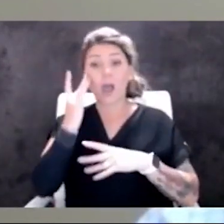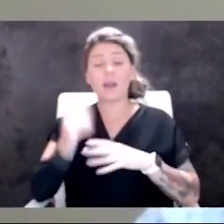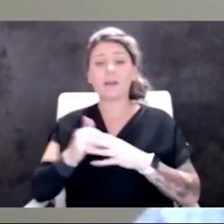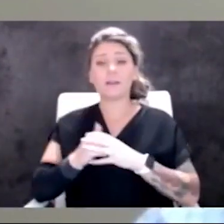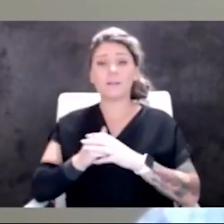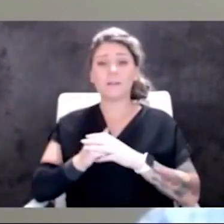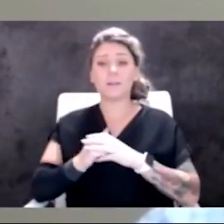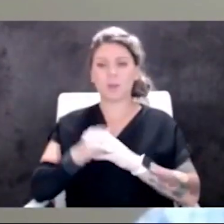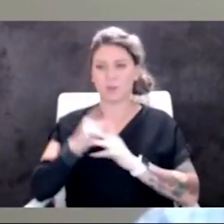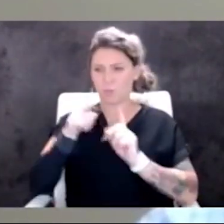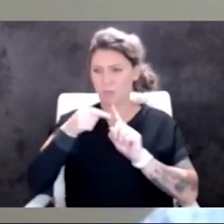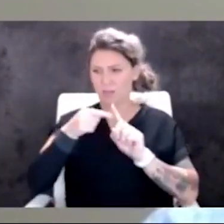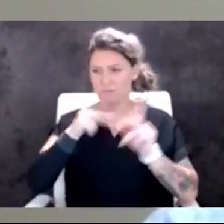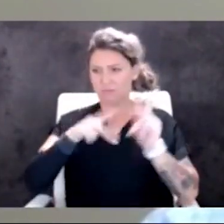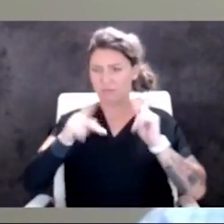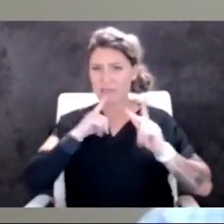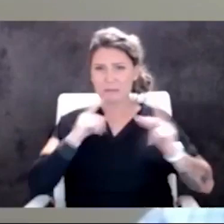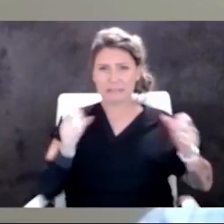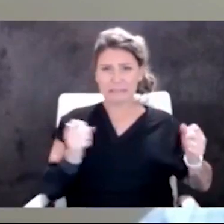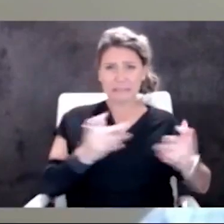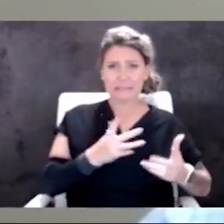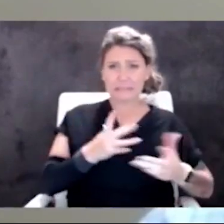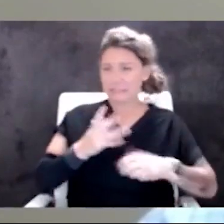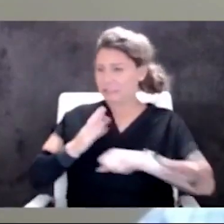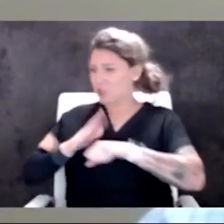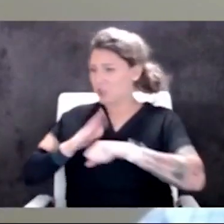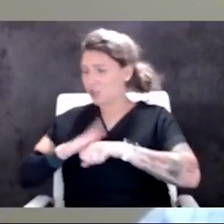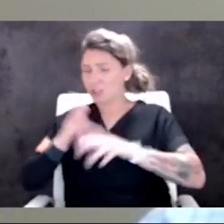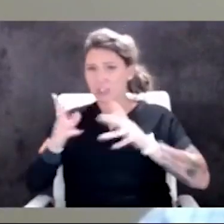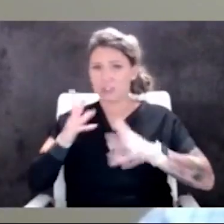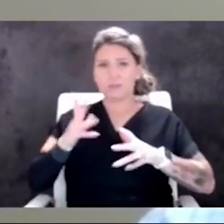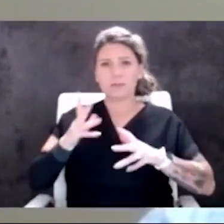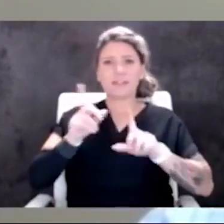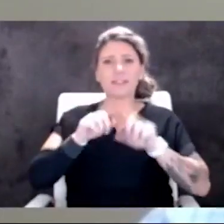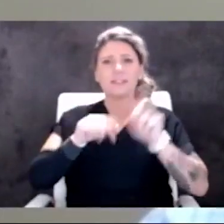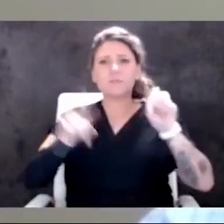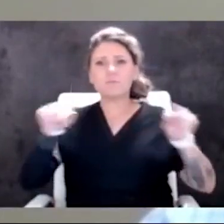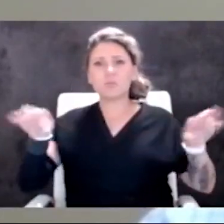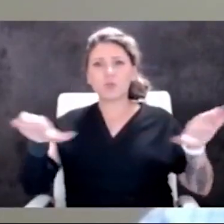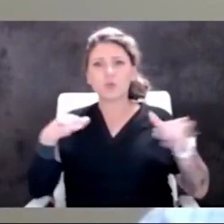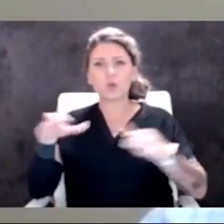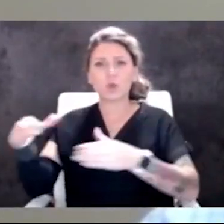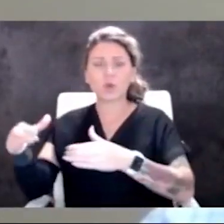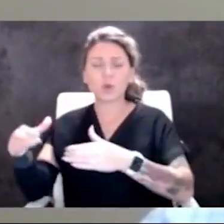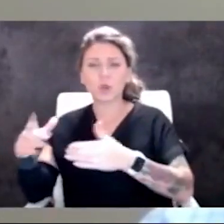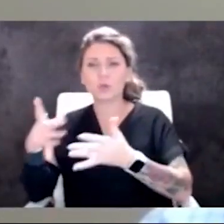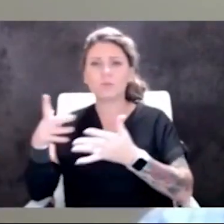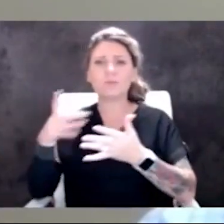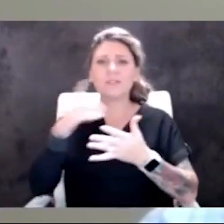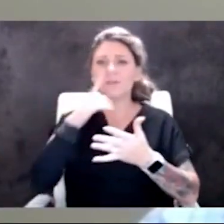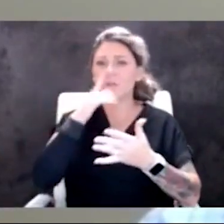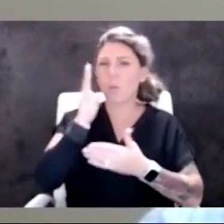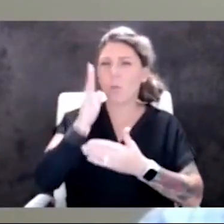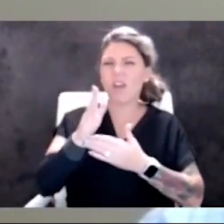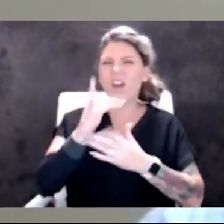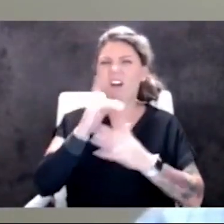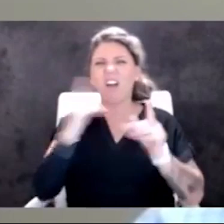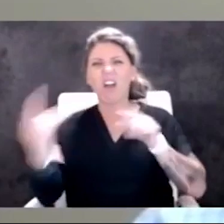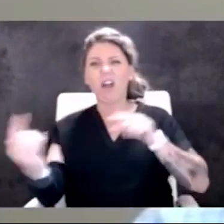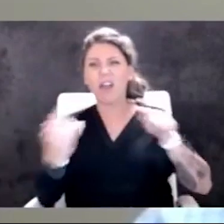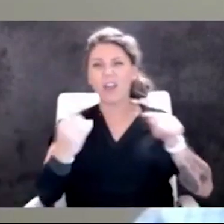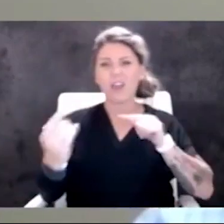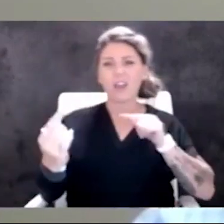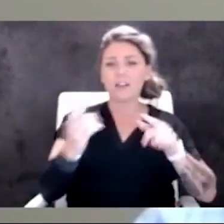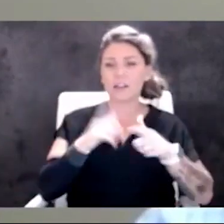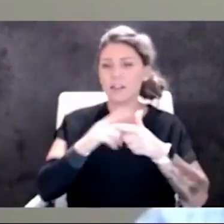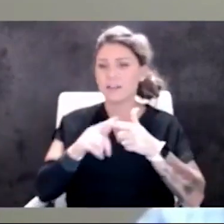mix that line between fear and caution, I think the different groups have kind of started to attack each other. And then that's where we get strains